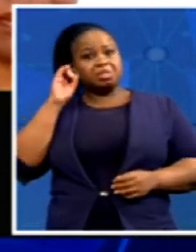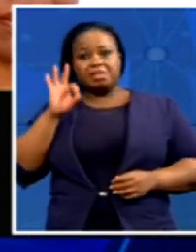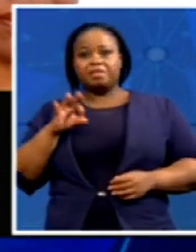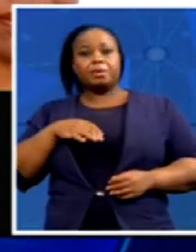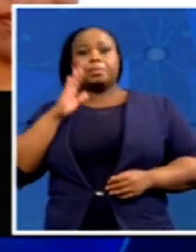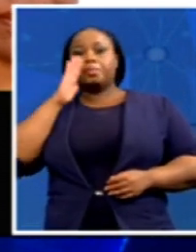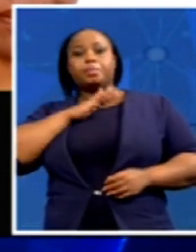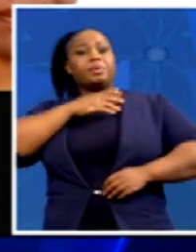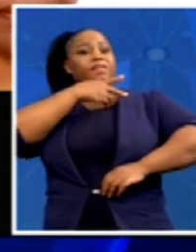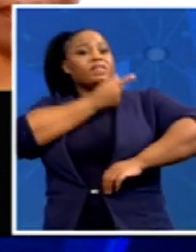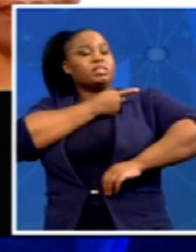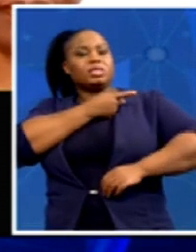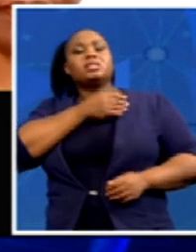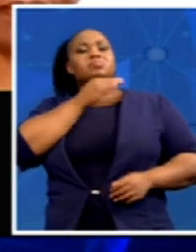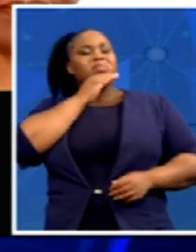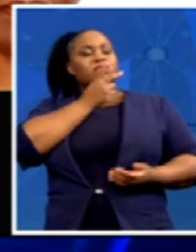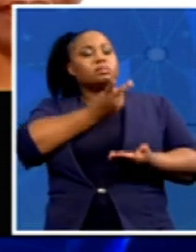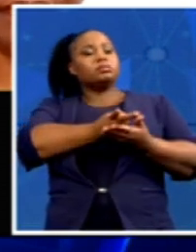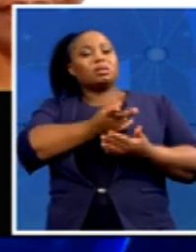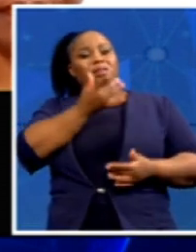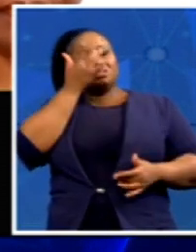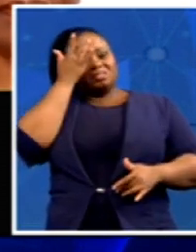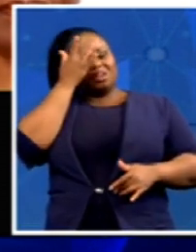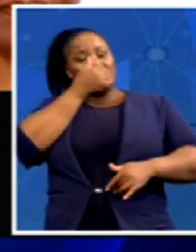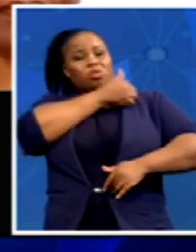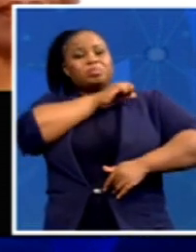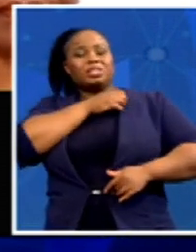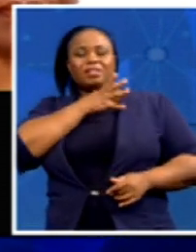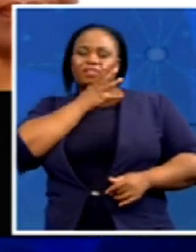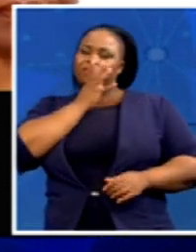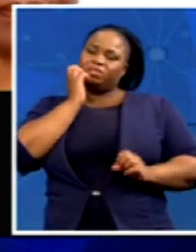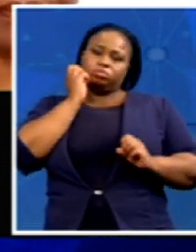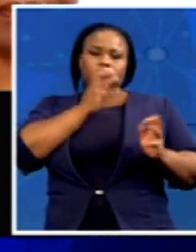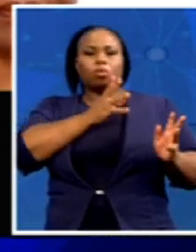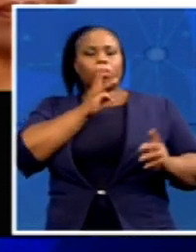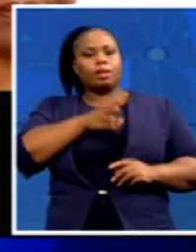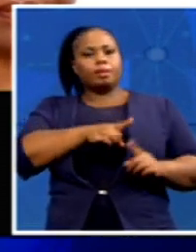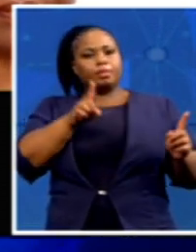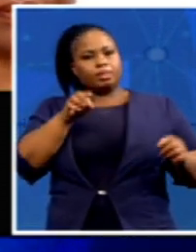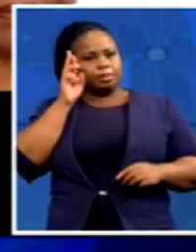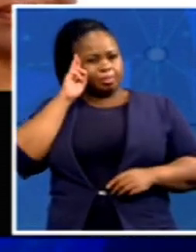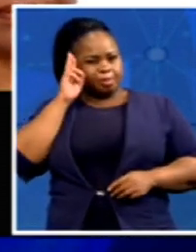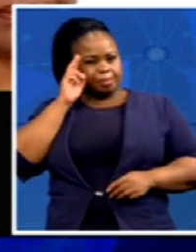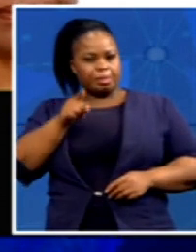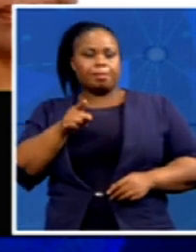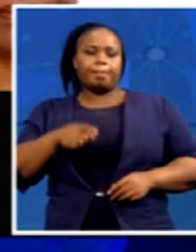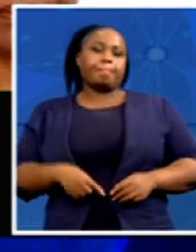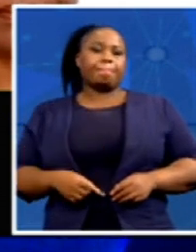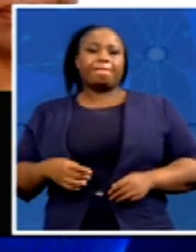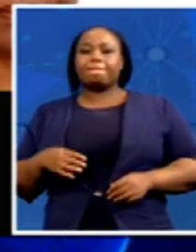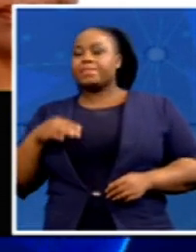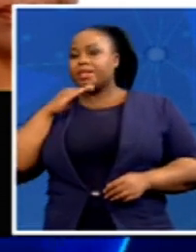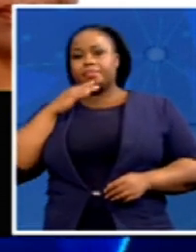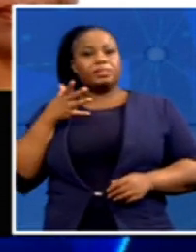people suffering from COVID. We should remember and always remember and not be deceived that because we are at the trough